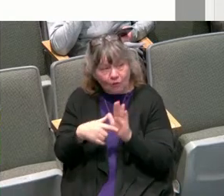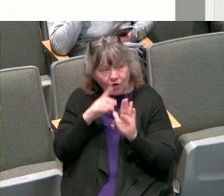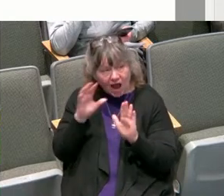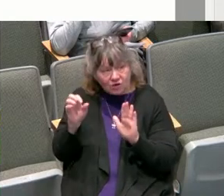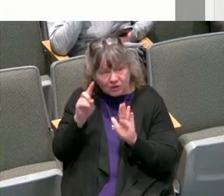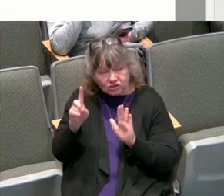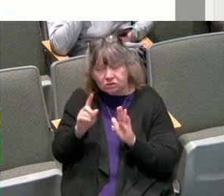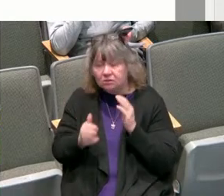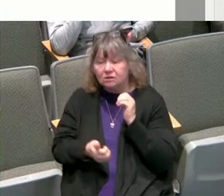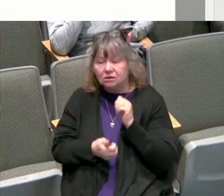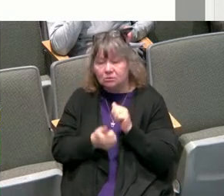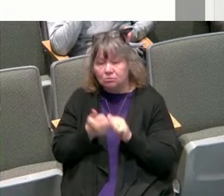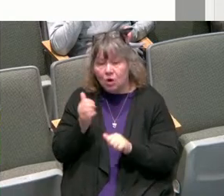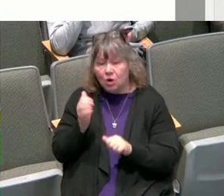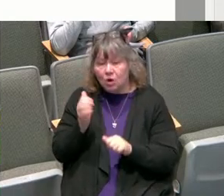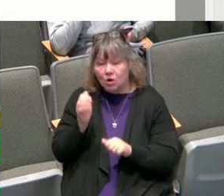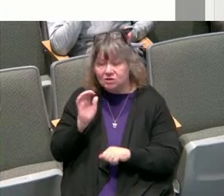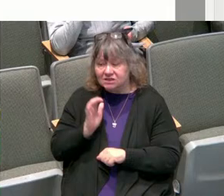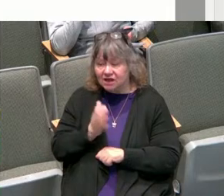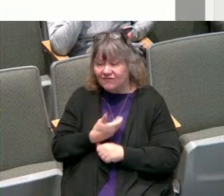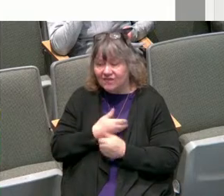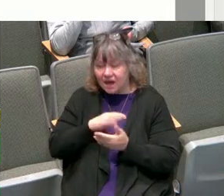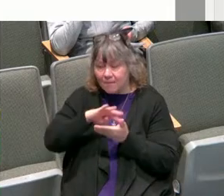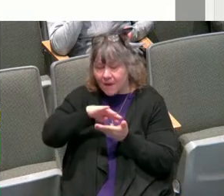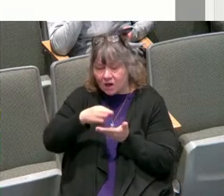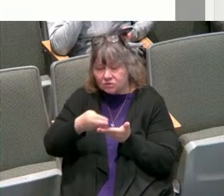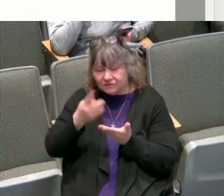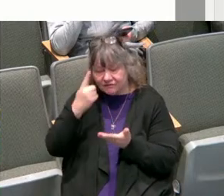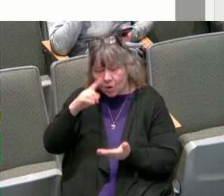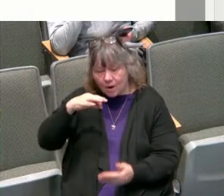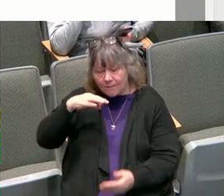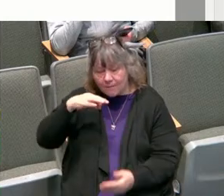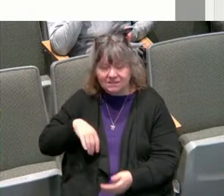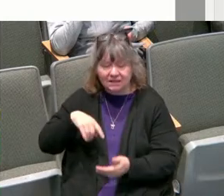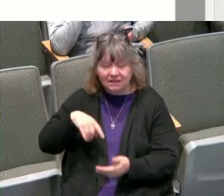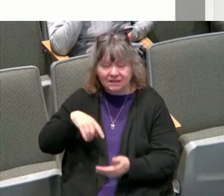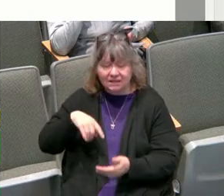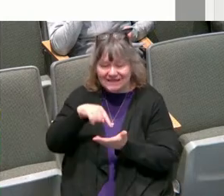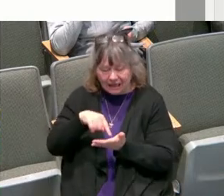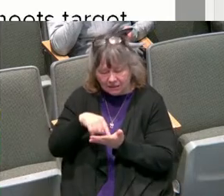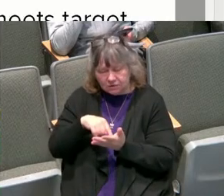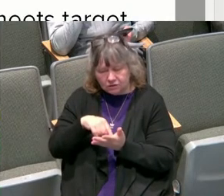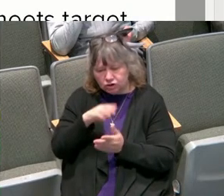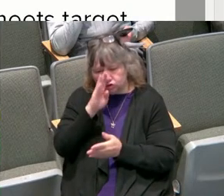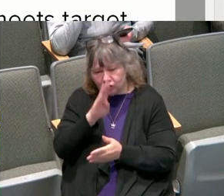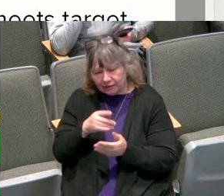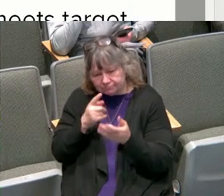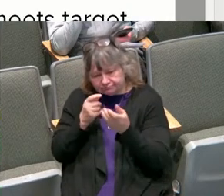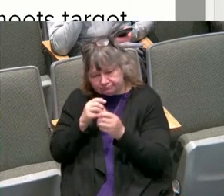the majority of amounts of for benefits and insurance and debt payments directly support education